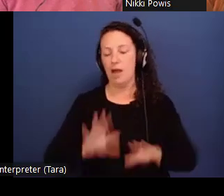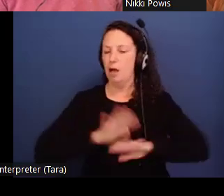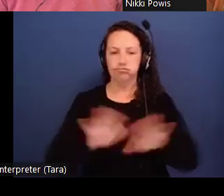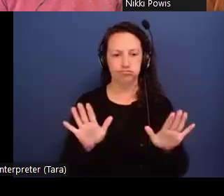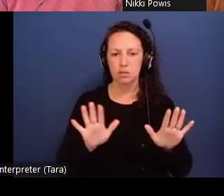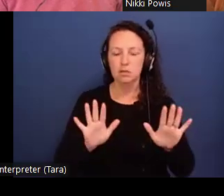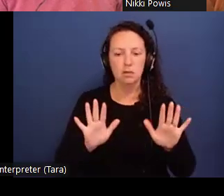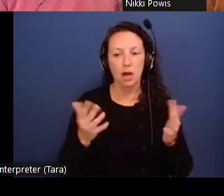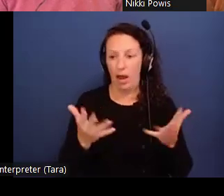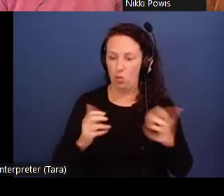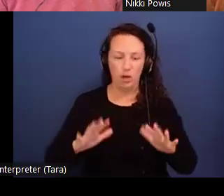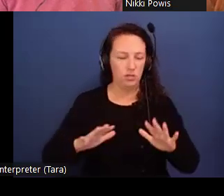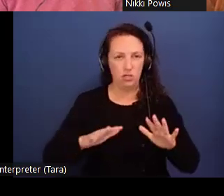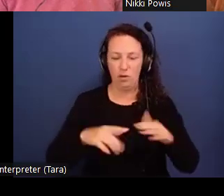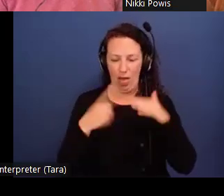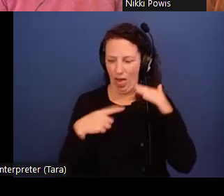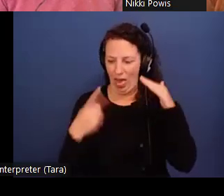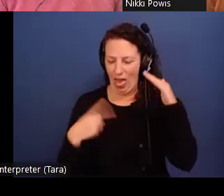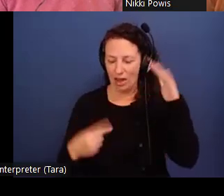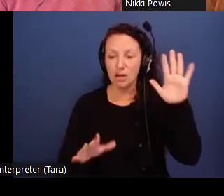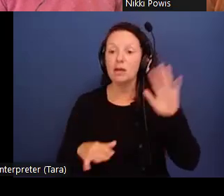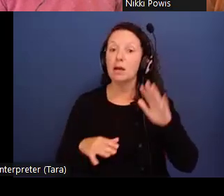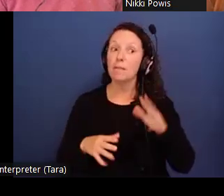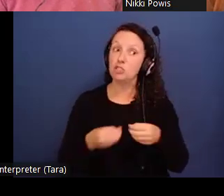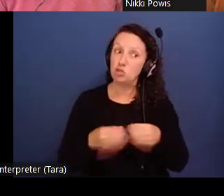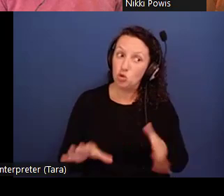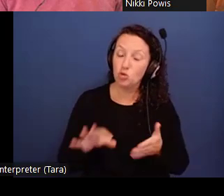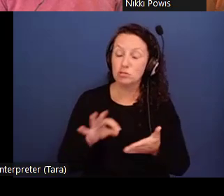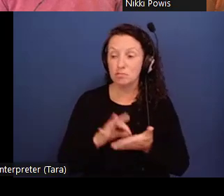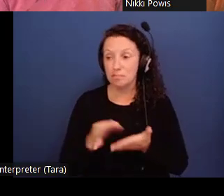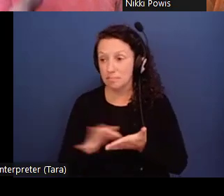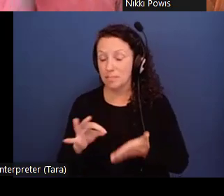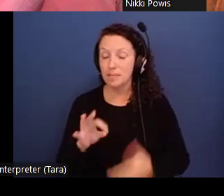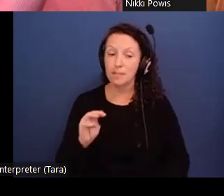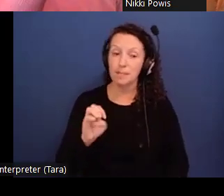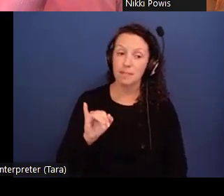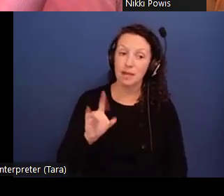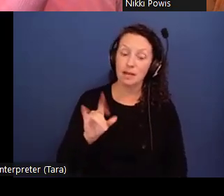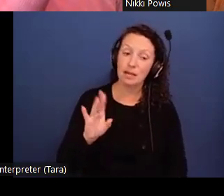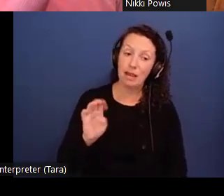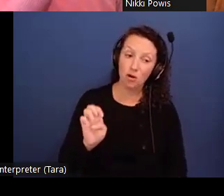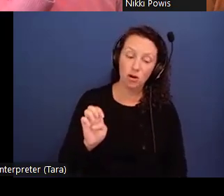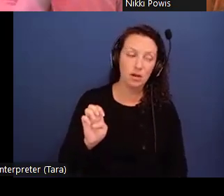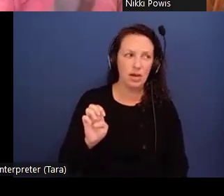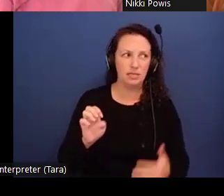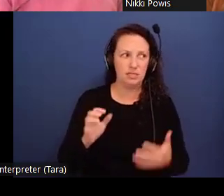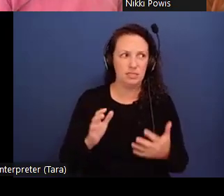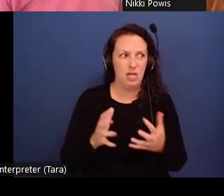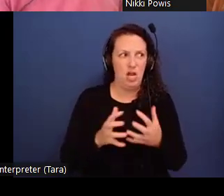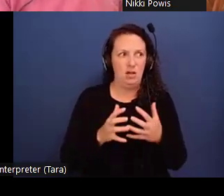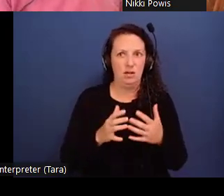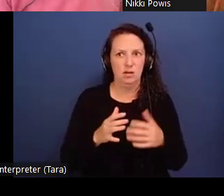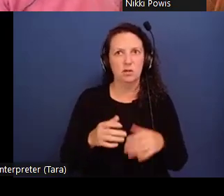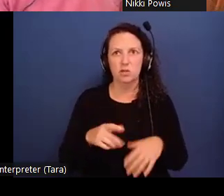it takes quite a bit actually to lose your Medicaid or your Medicare. There's lots of sort of safety nets that are